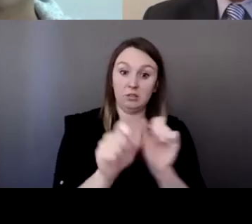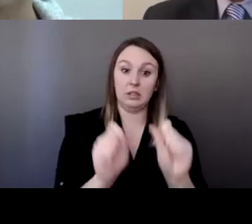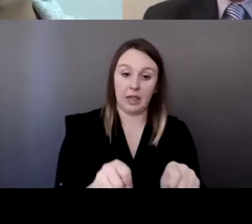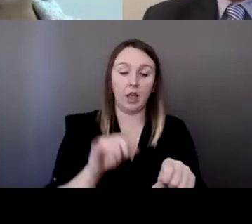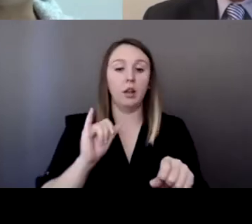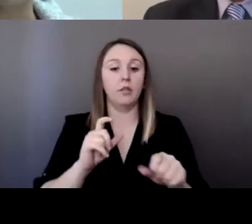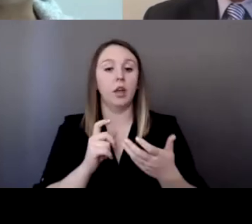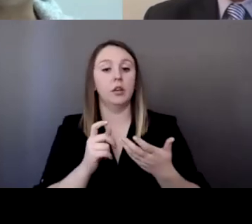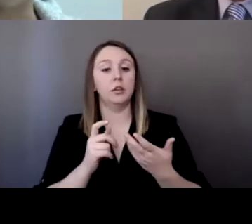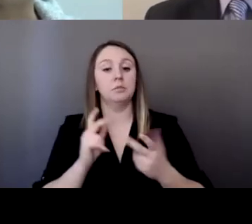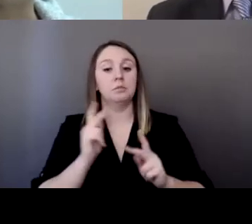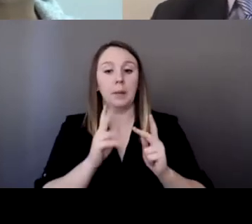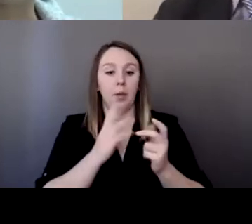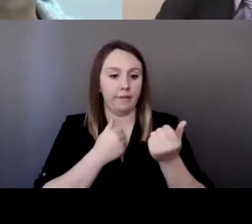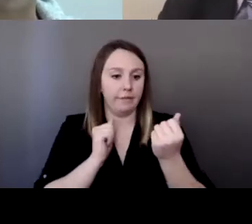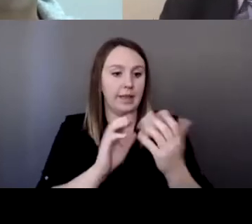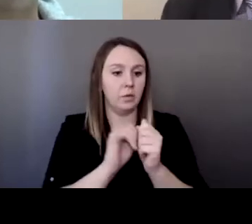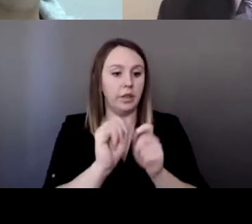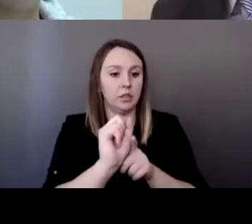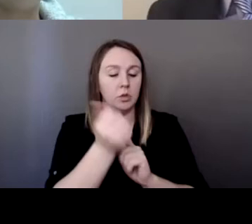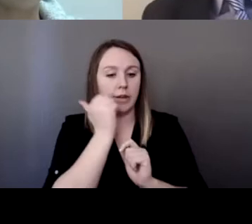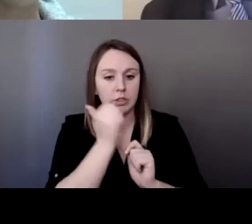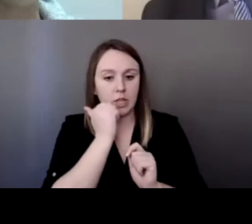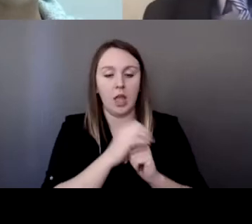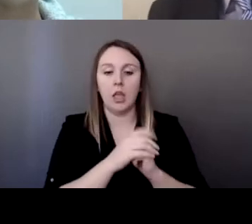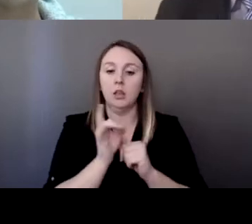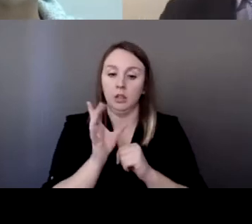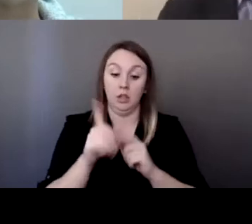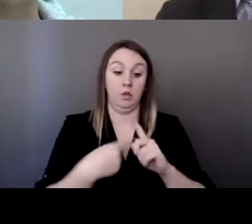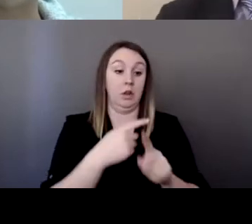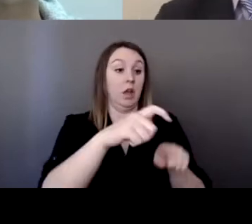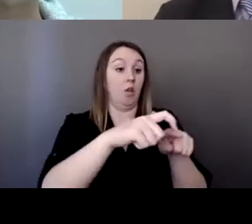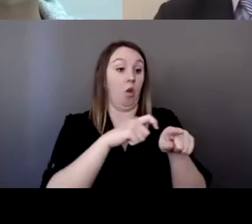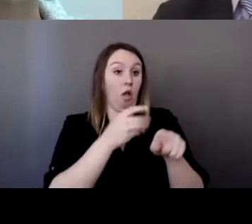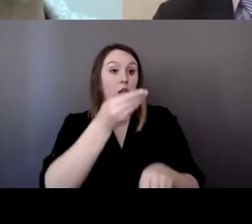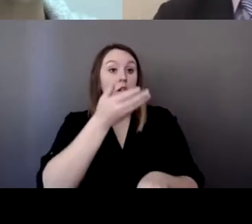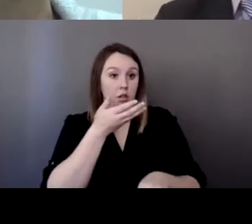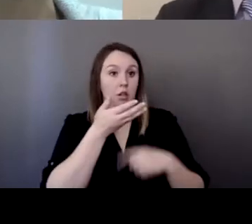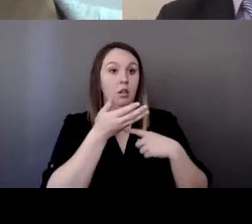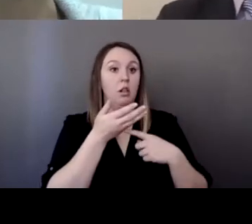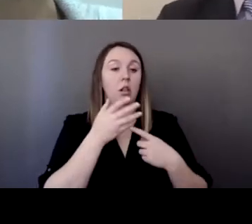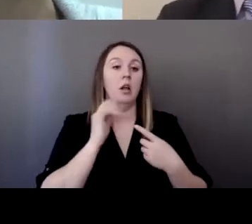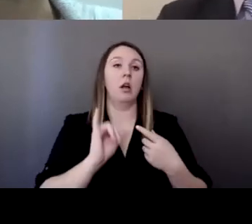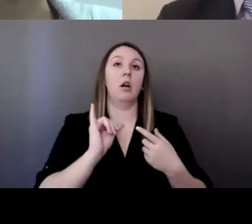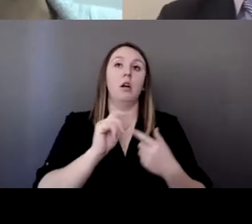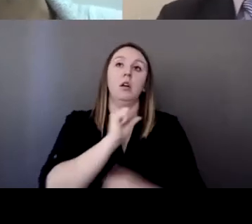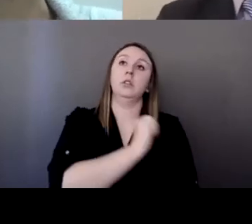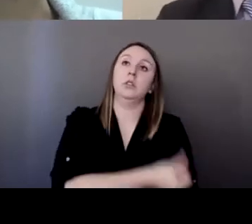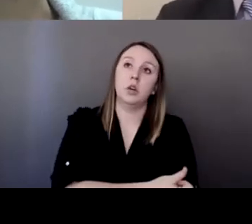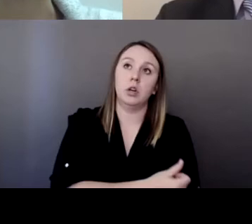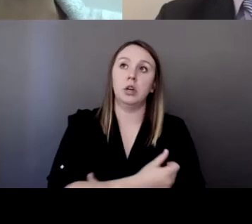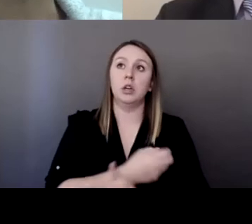day. When they receive a call, they're expressing the major issues because of the jurisdiction or